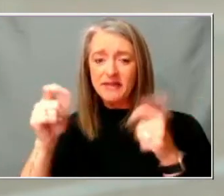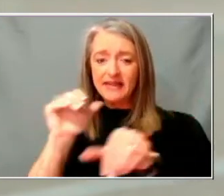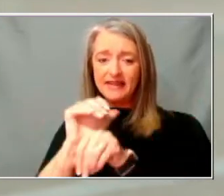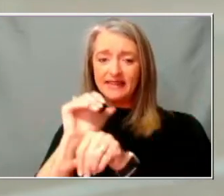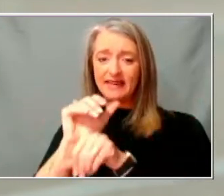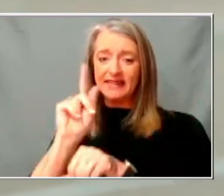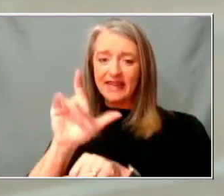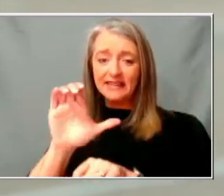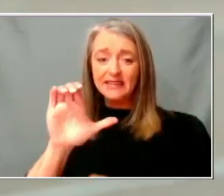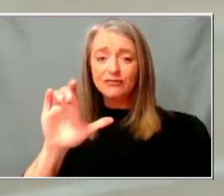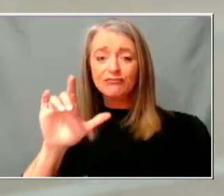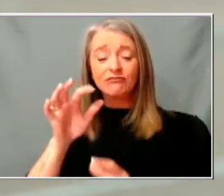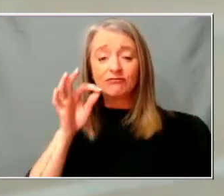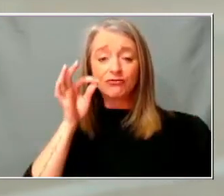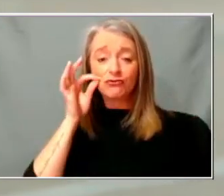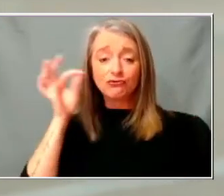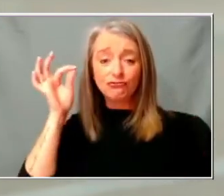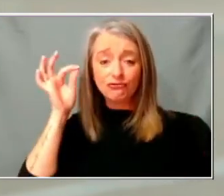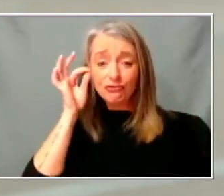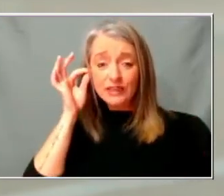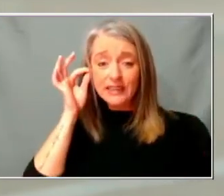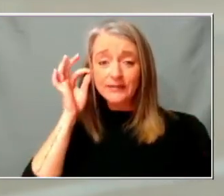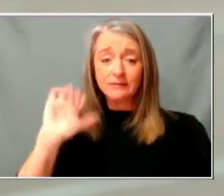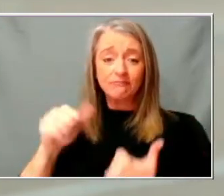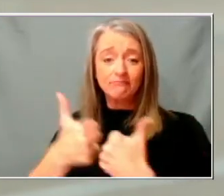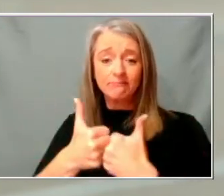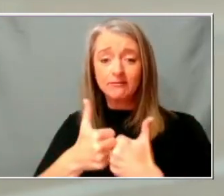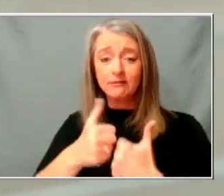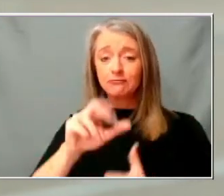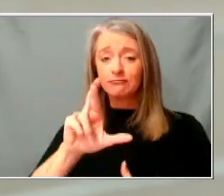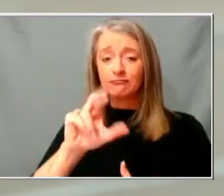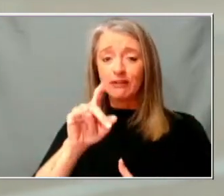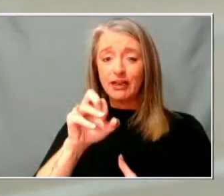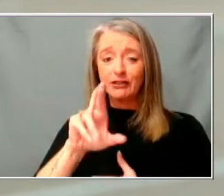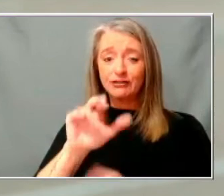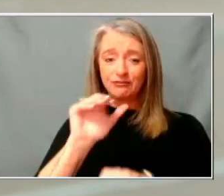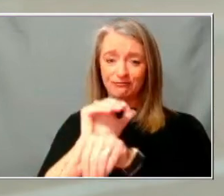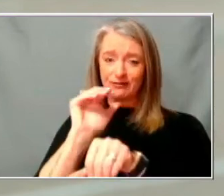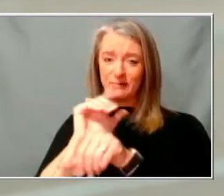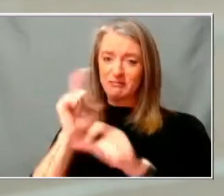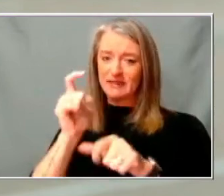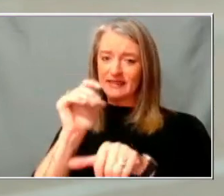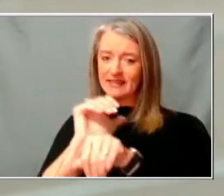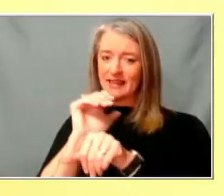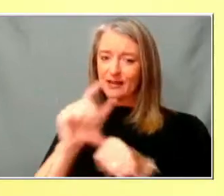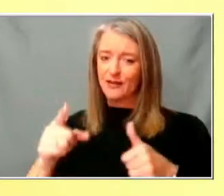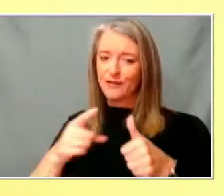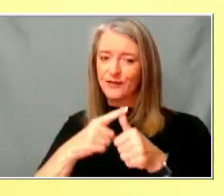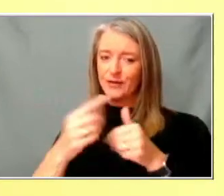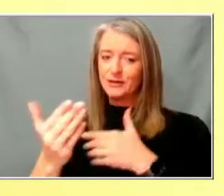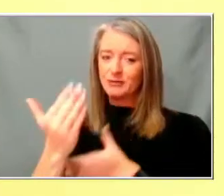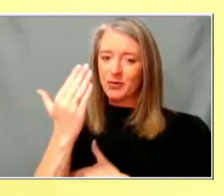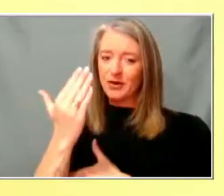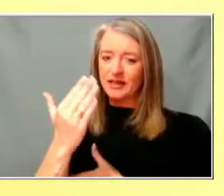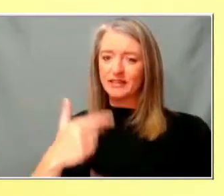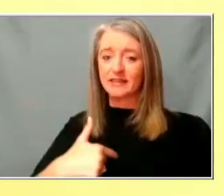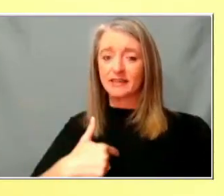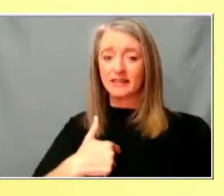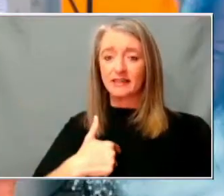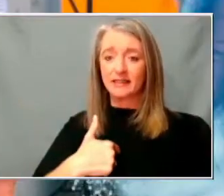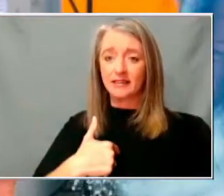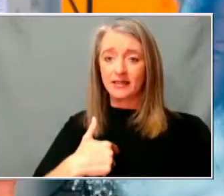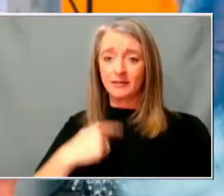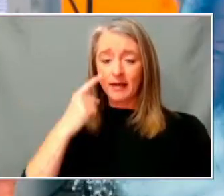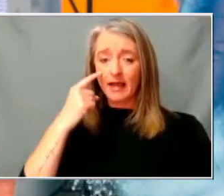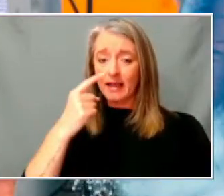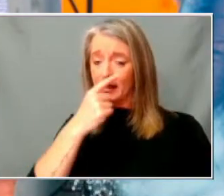take on the Raiders here at home. So big night later on tonight, but first, a big morning ahead. I had my eyes closed because it hurts so